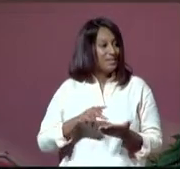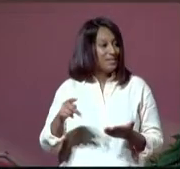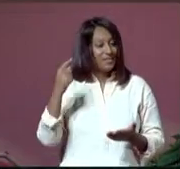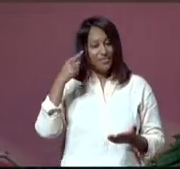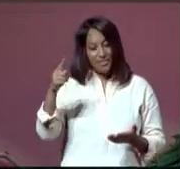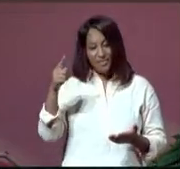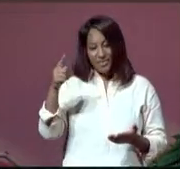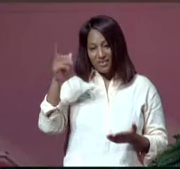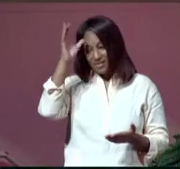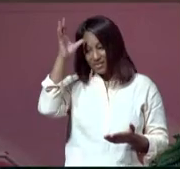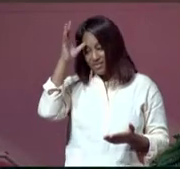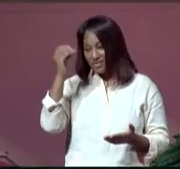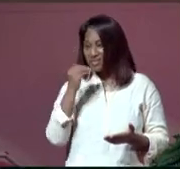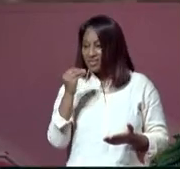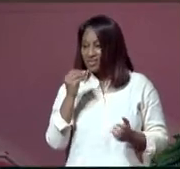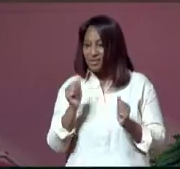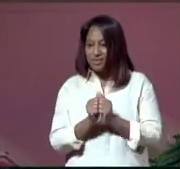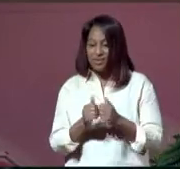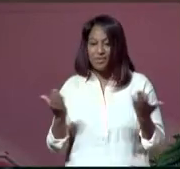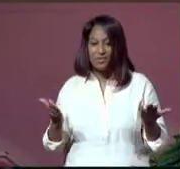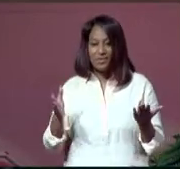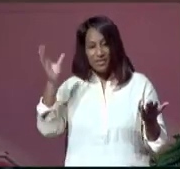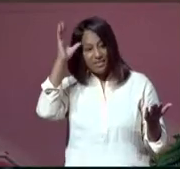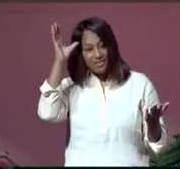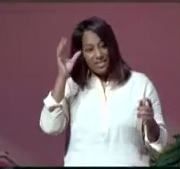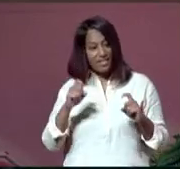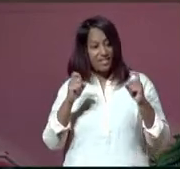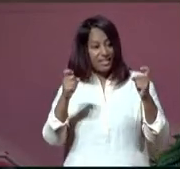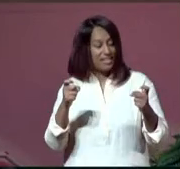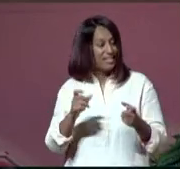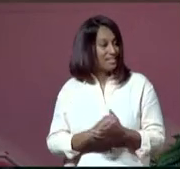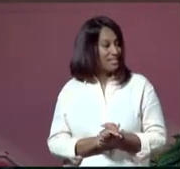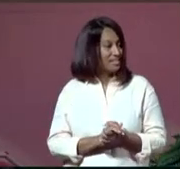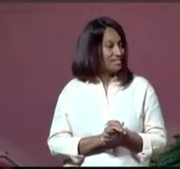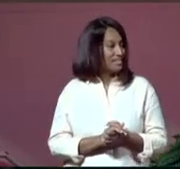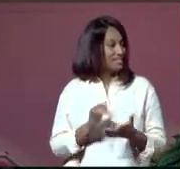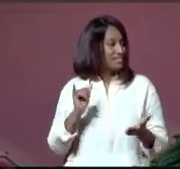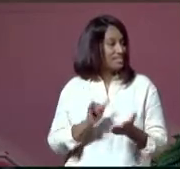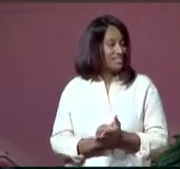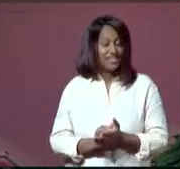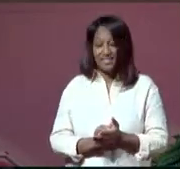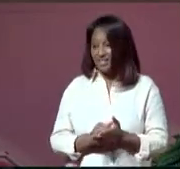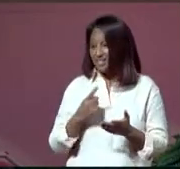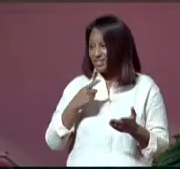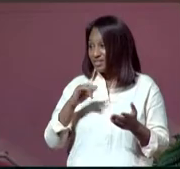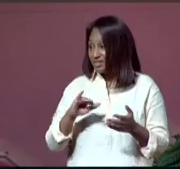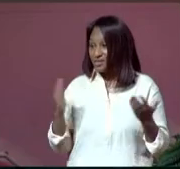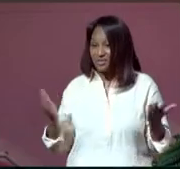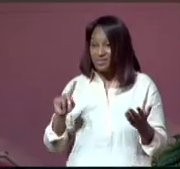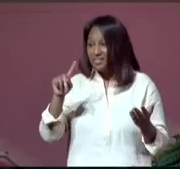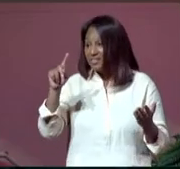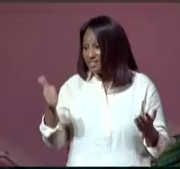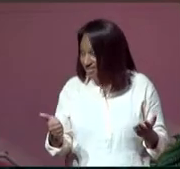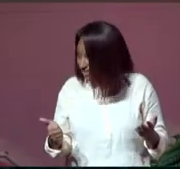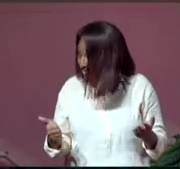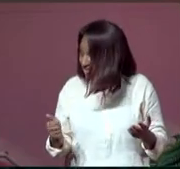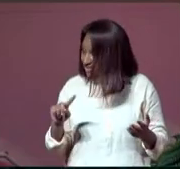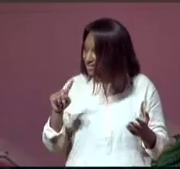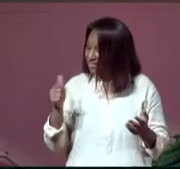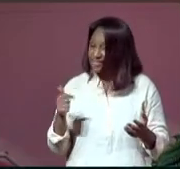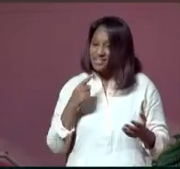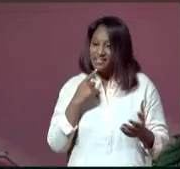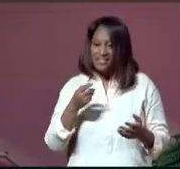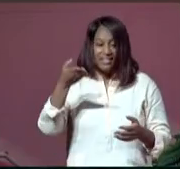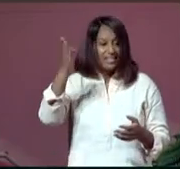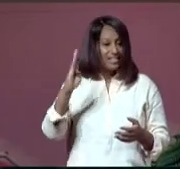father's meal with what her father had given her. That is really what tithing is. Tithing is saying,